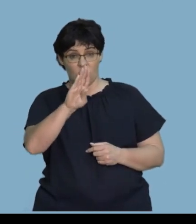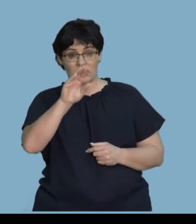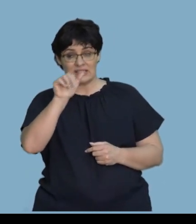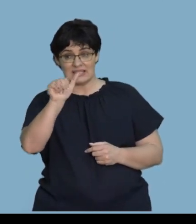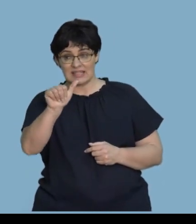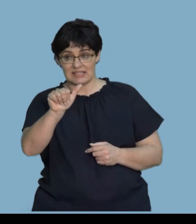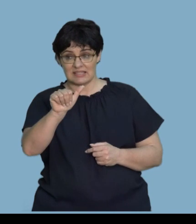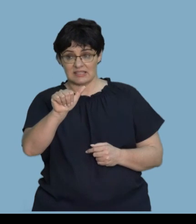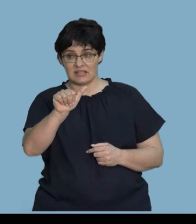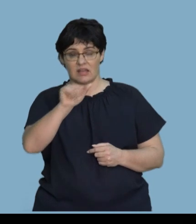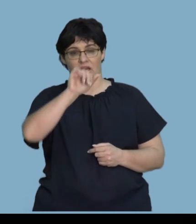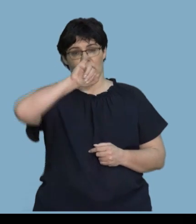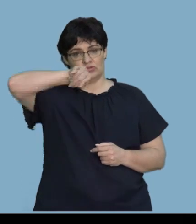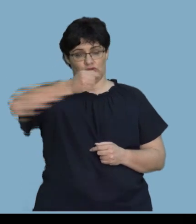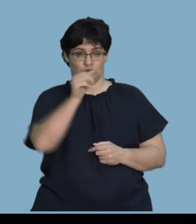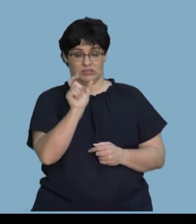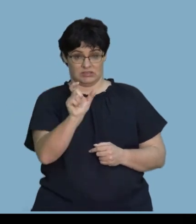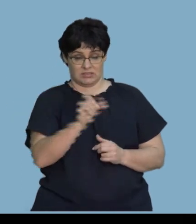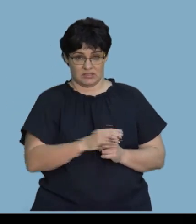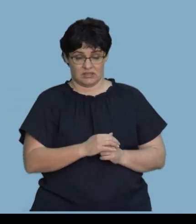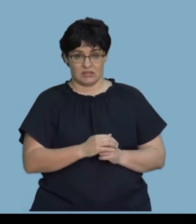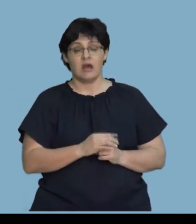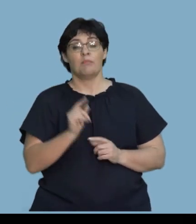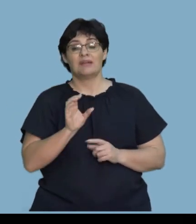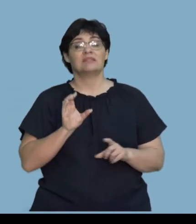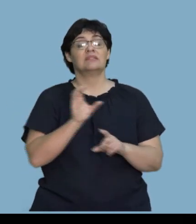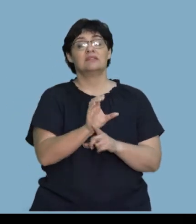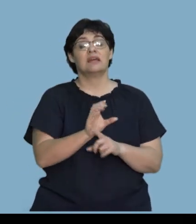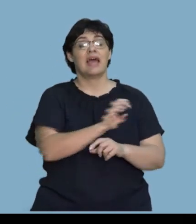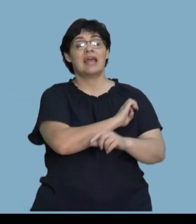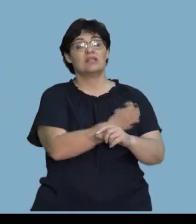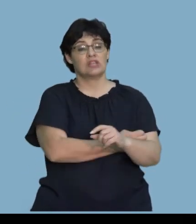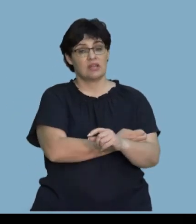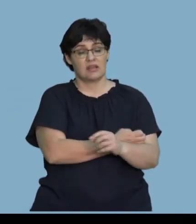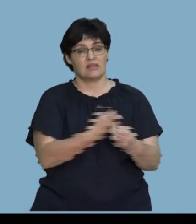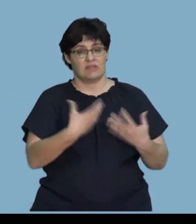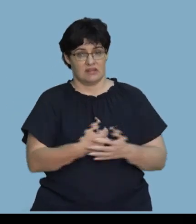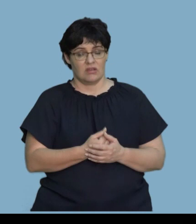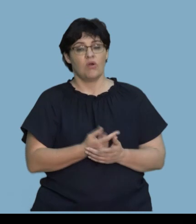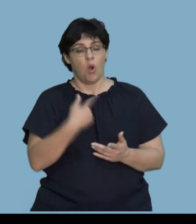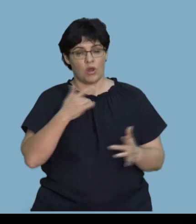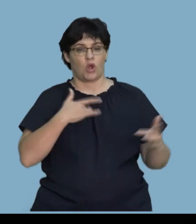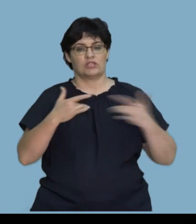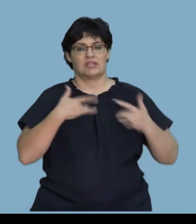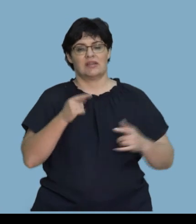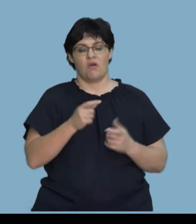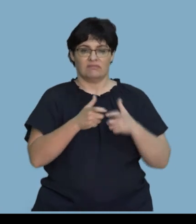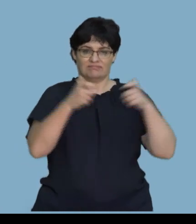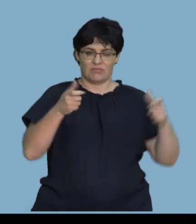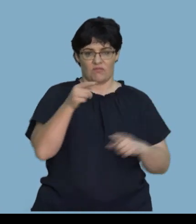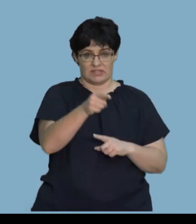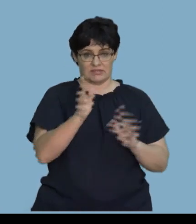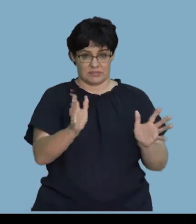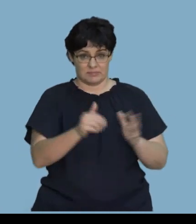26,46 joules, but remember, gravitational potential energy is a scalar, so we only concerned with the magnitude of